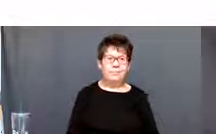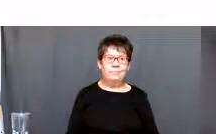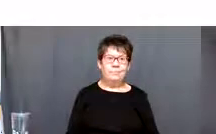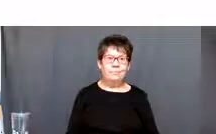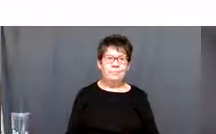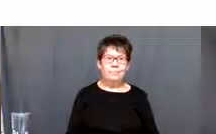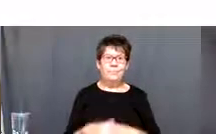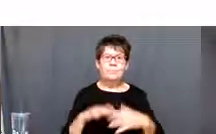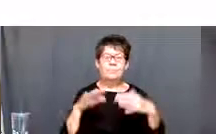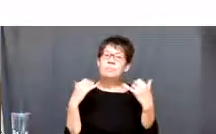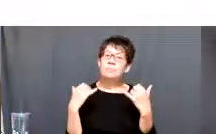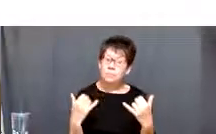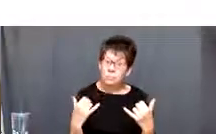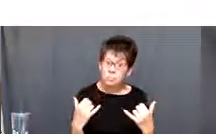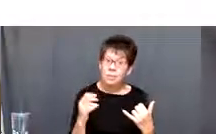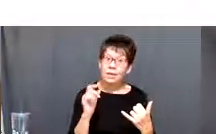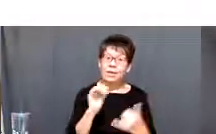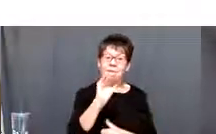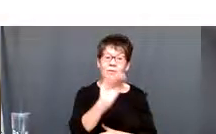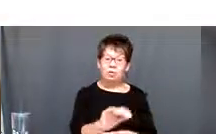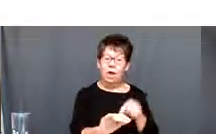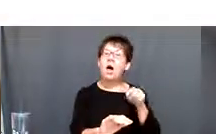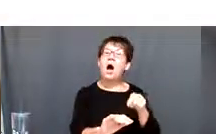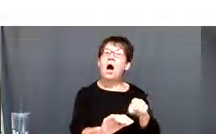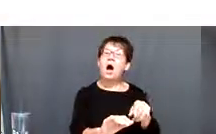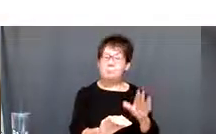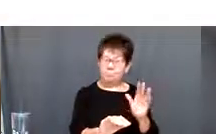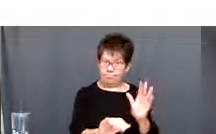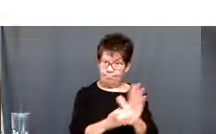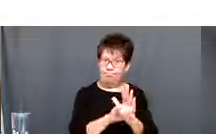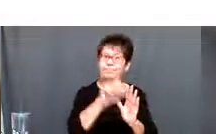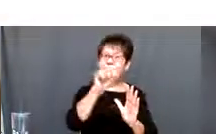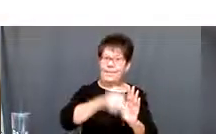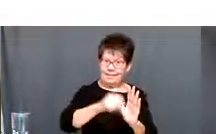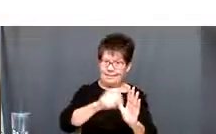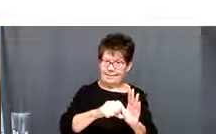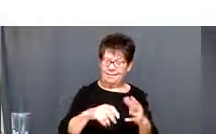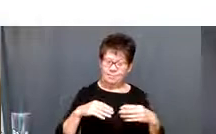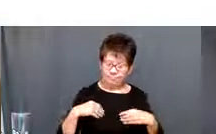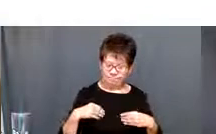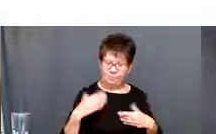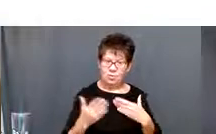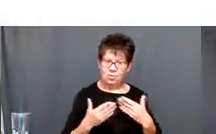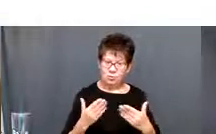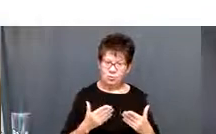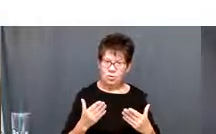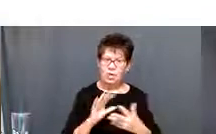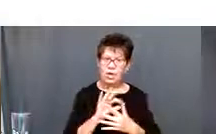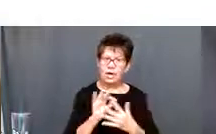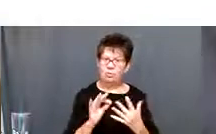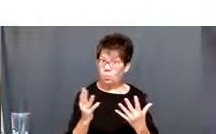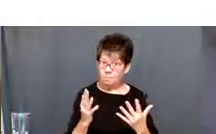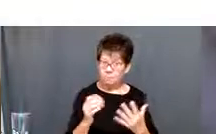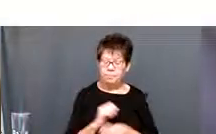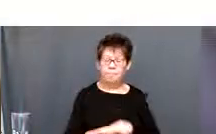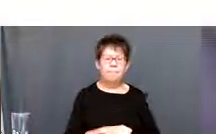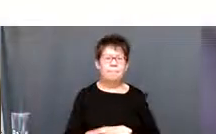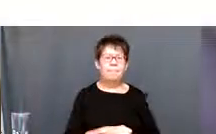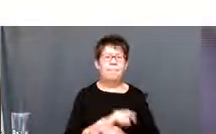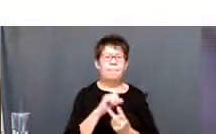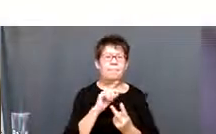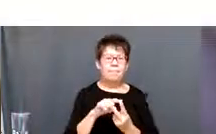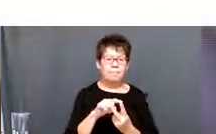Now, if your child is found eligible for school district special education services, you will, like I said, have the following options. You'll have either